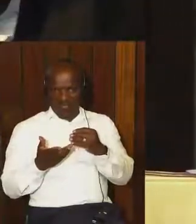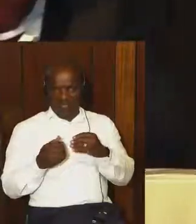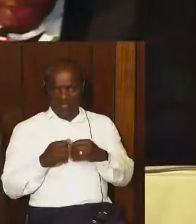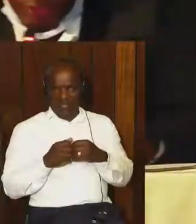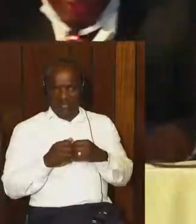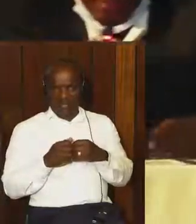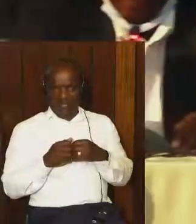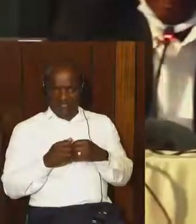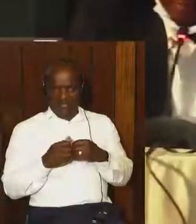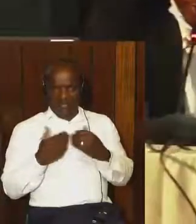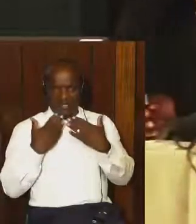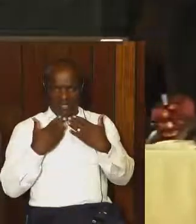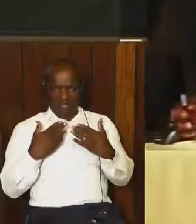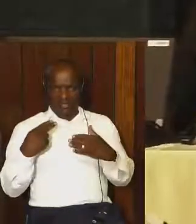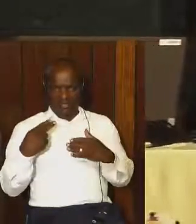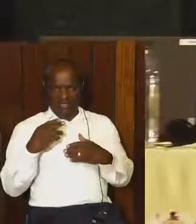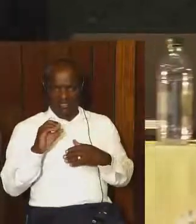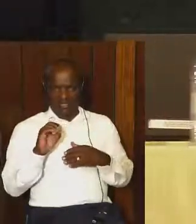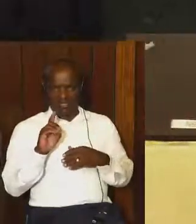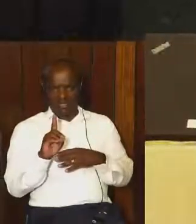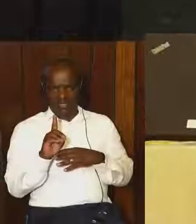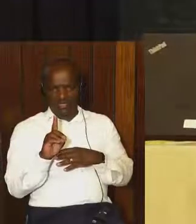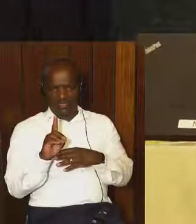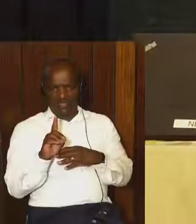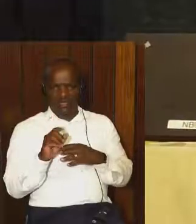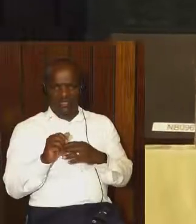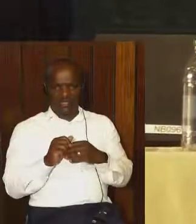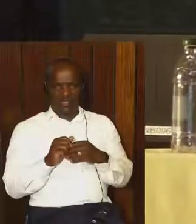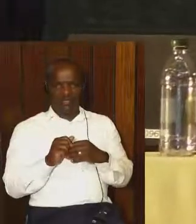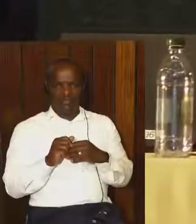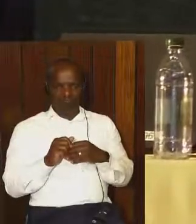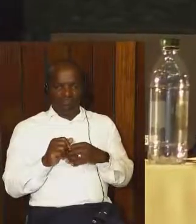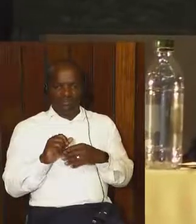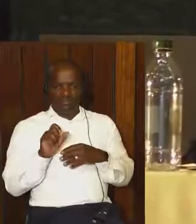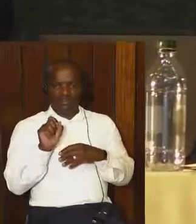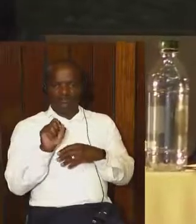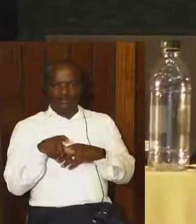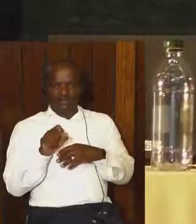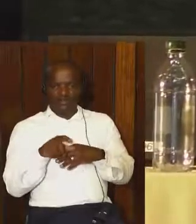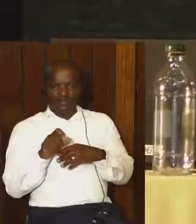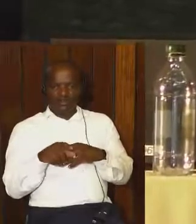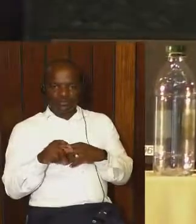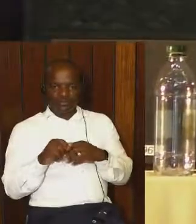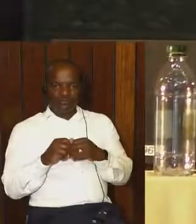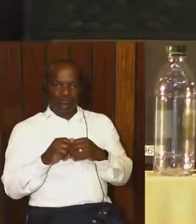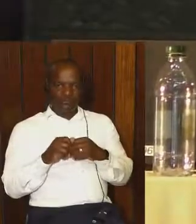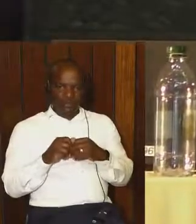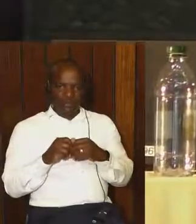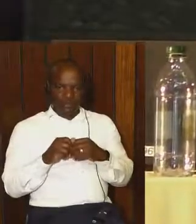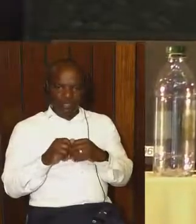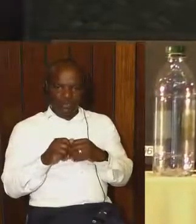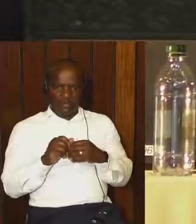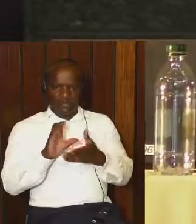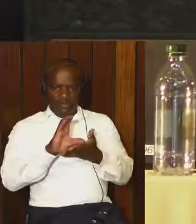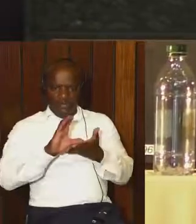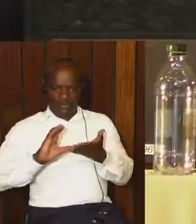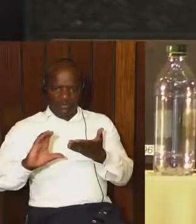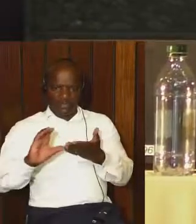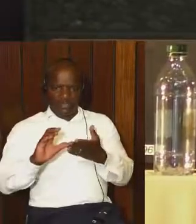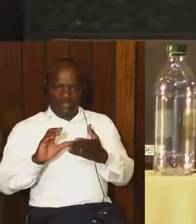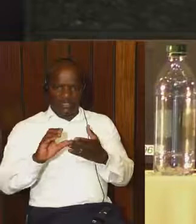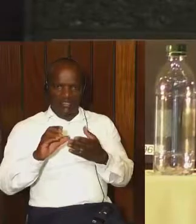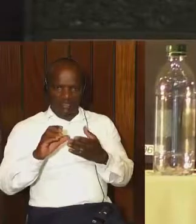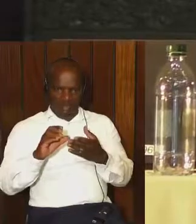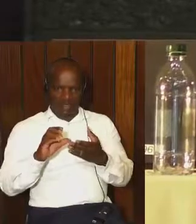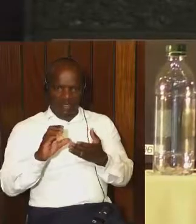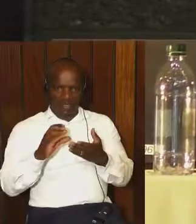Thank you, HOD. On the issue of, or matter of the stakeholder engagement, we really do